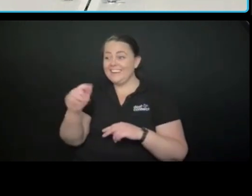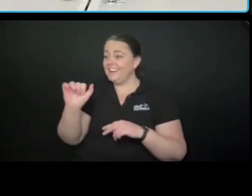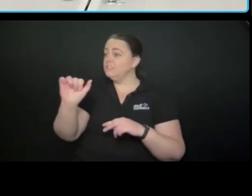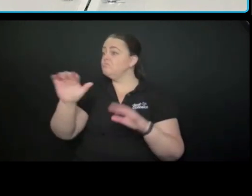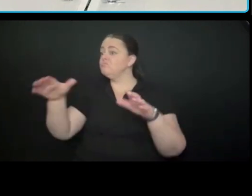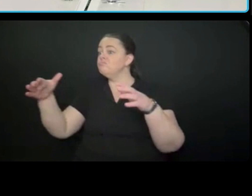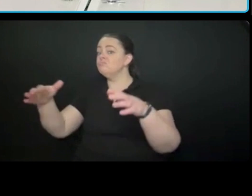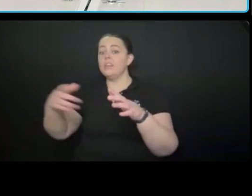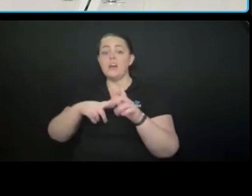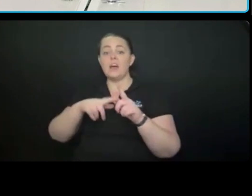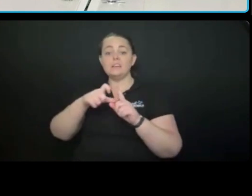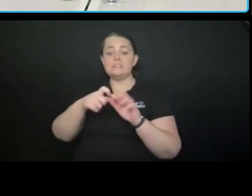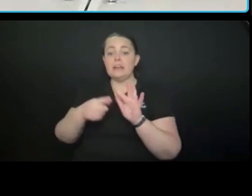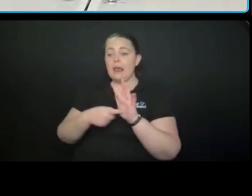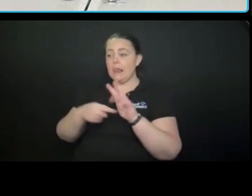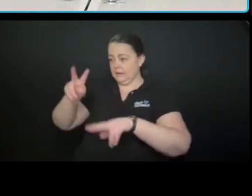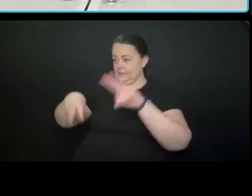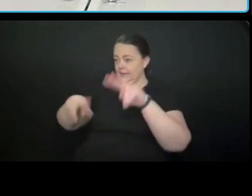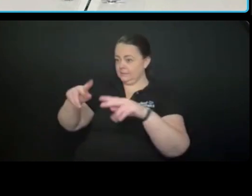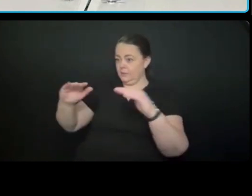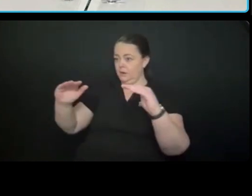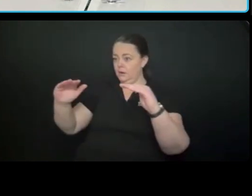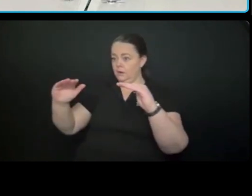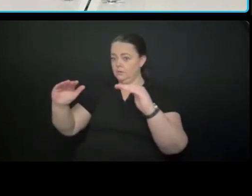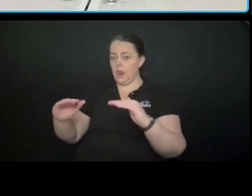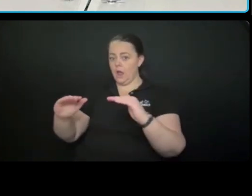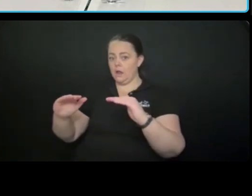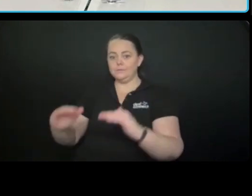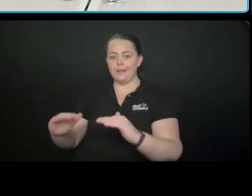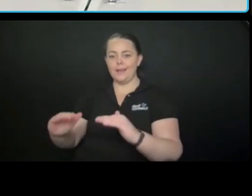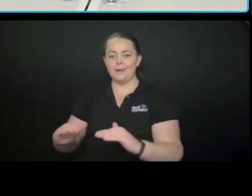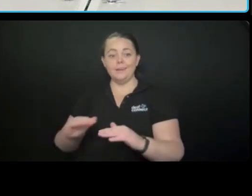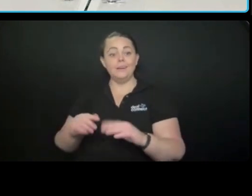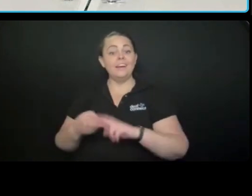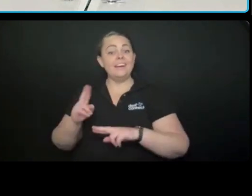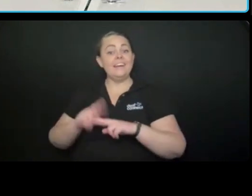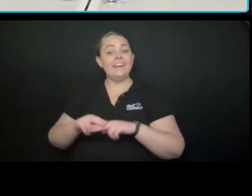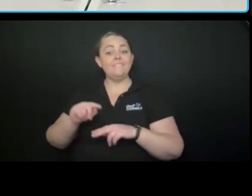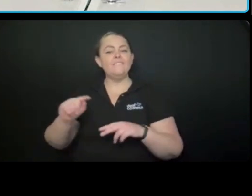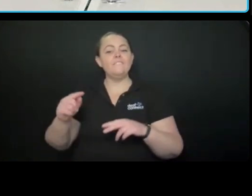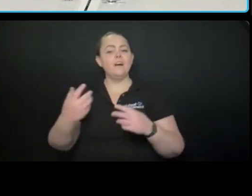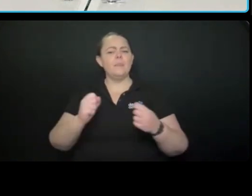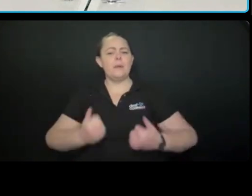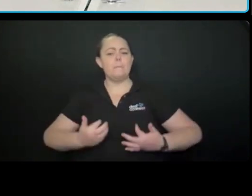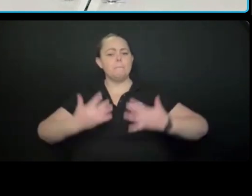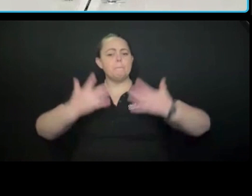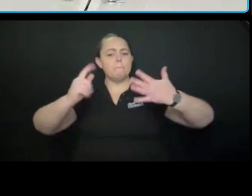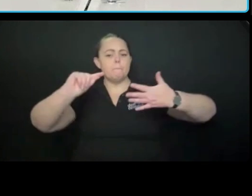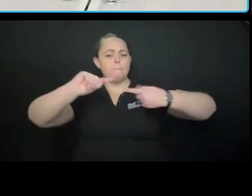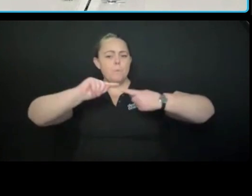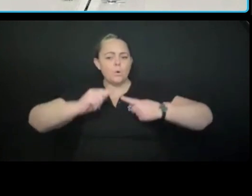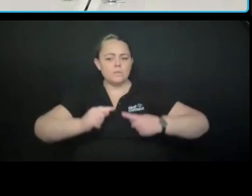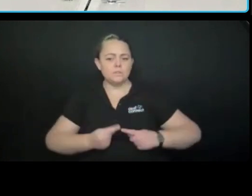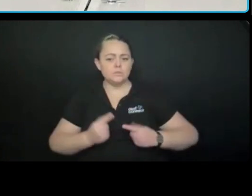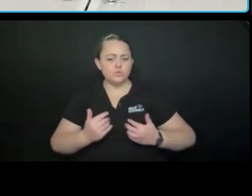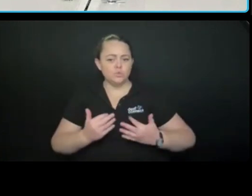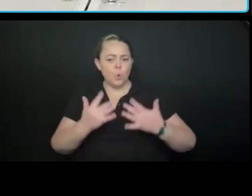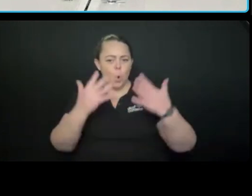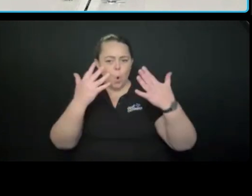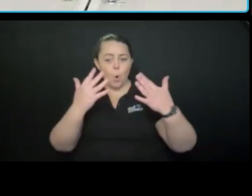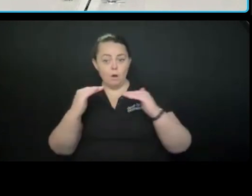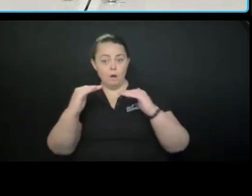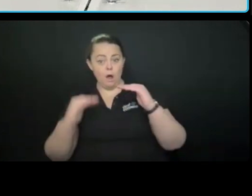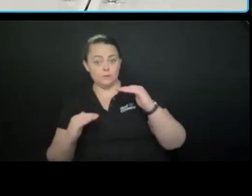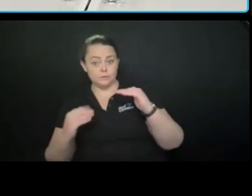ADL assessment score of 1 or more points from the previous quarter, those that were assessed for the ADL's QI, those who had an